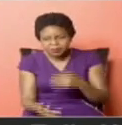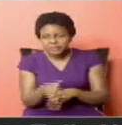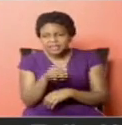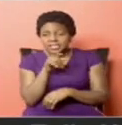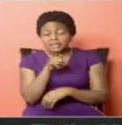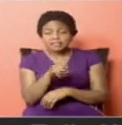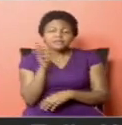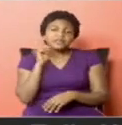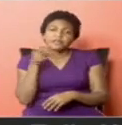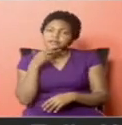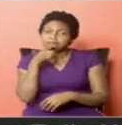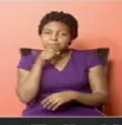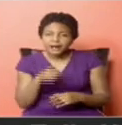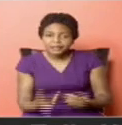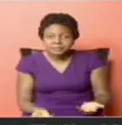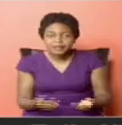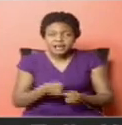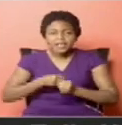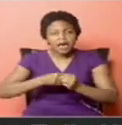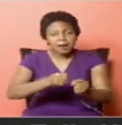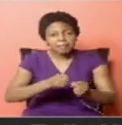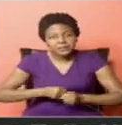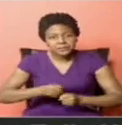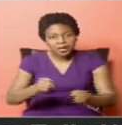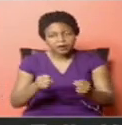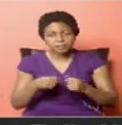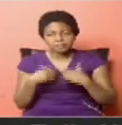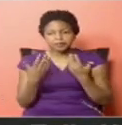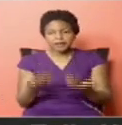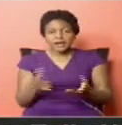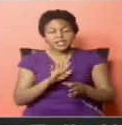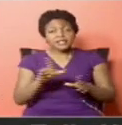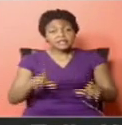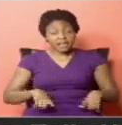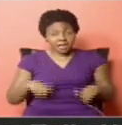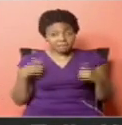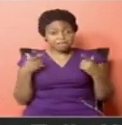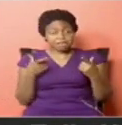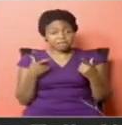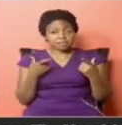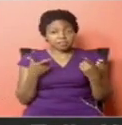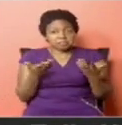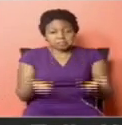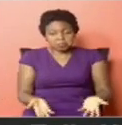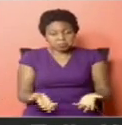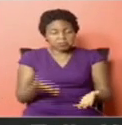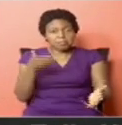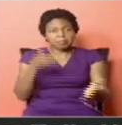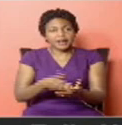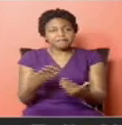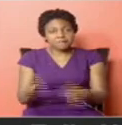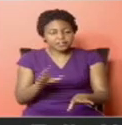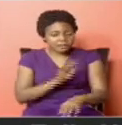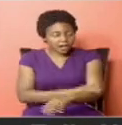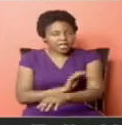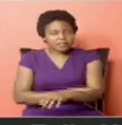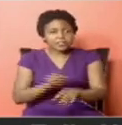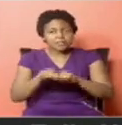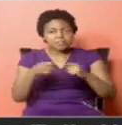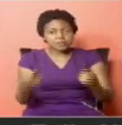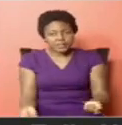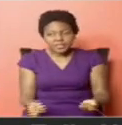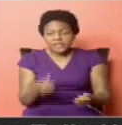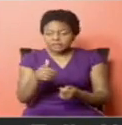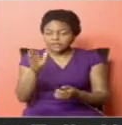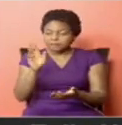deaf man, a carpenter. His life ceased at that moment. He could not